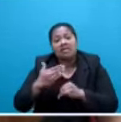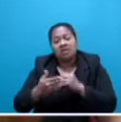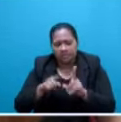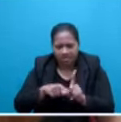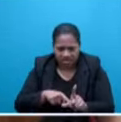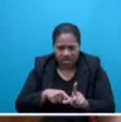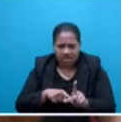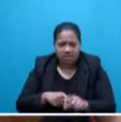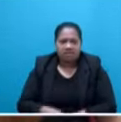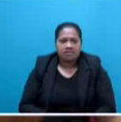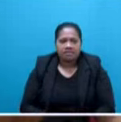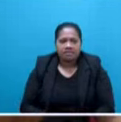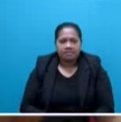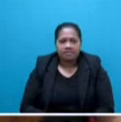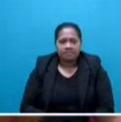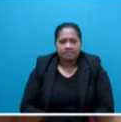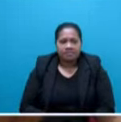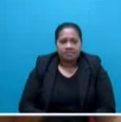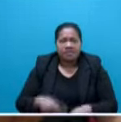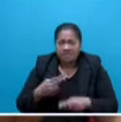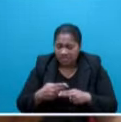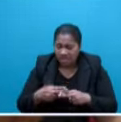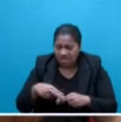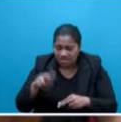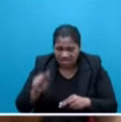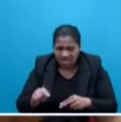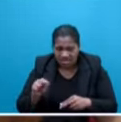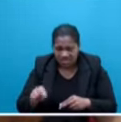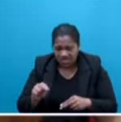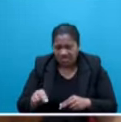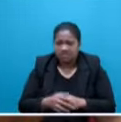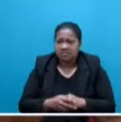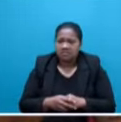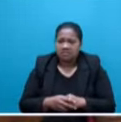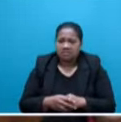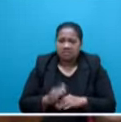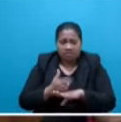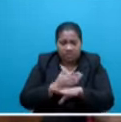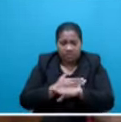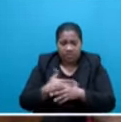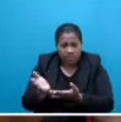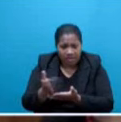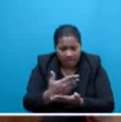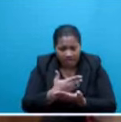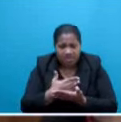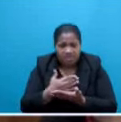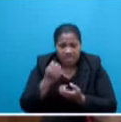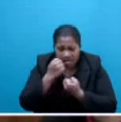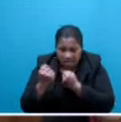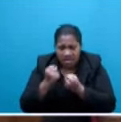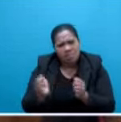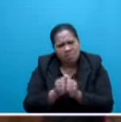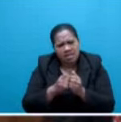Even if the farmers meet all demands, including goodwill, before locals agree to harvest cane, many would leave